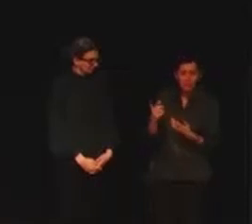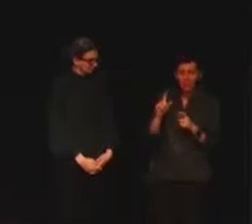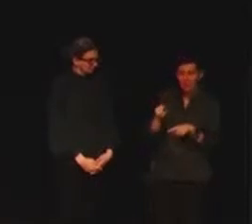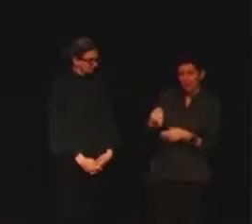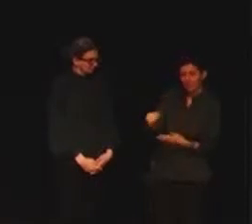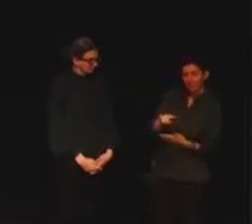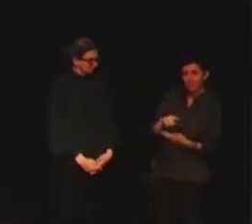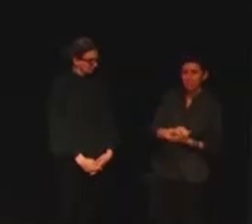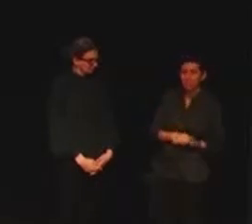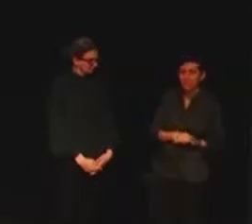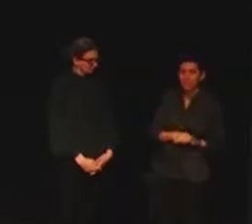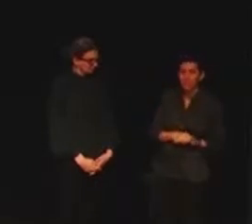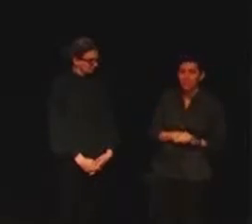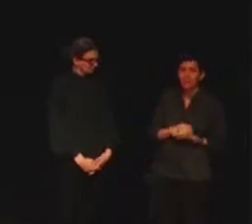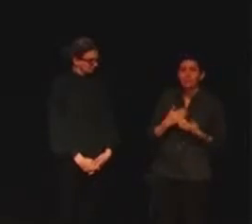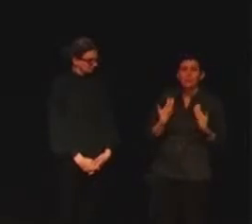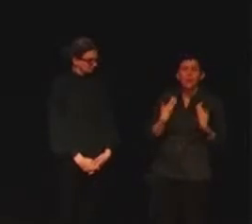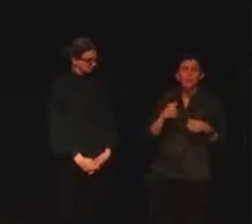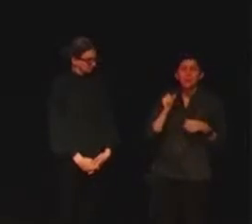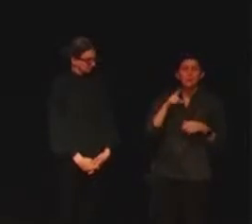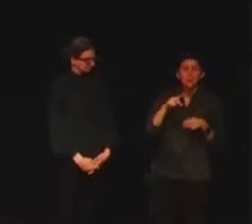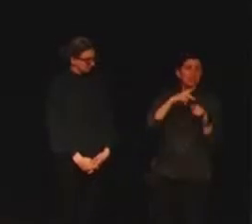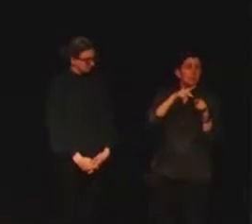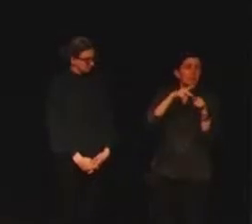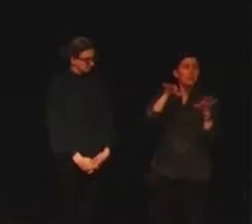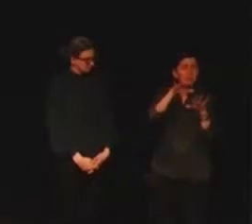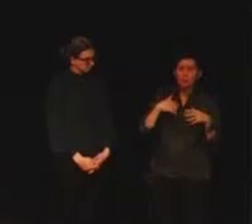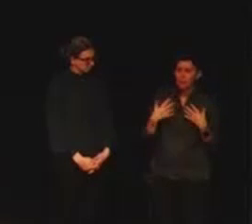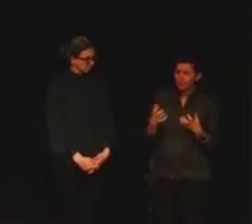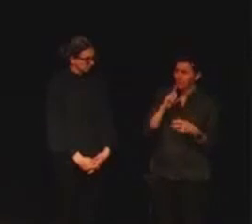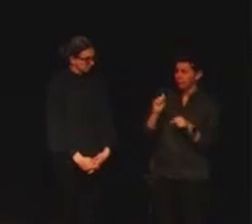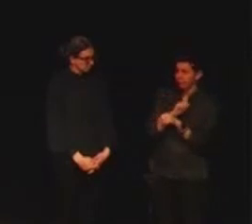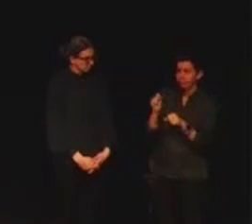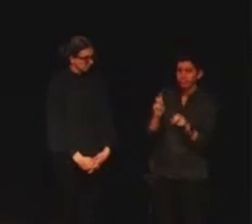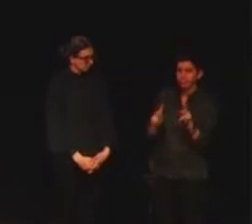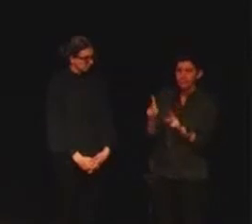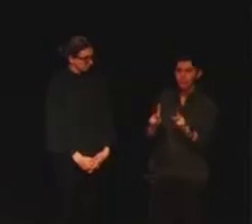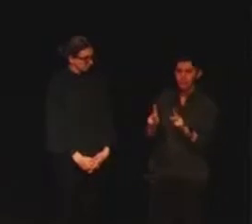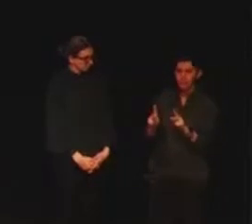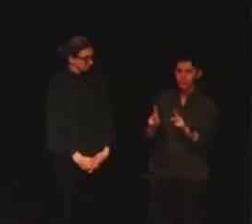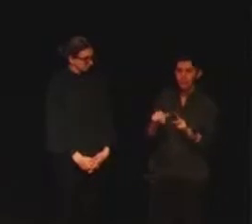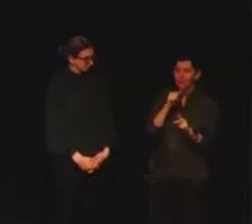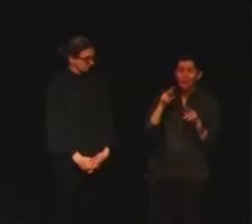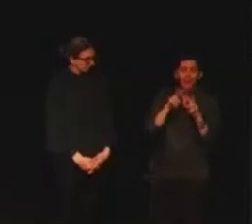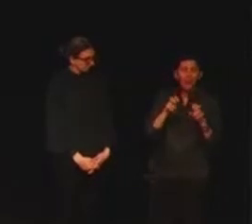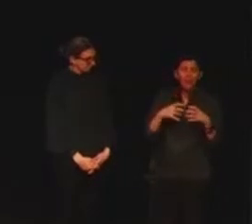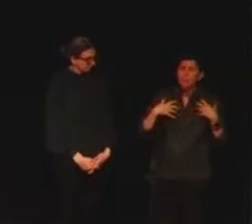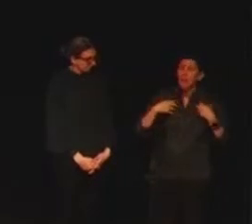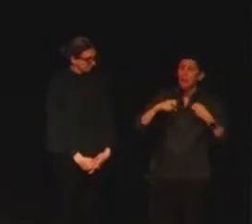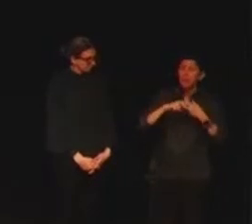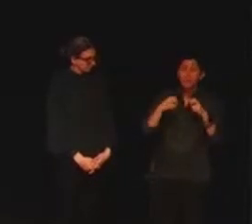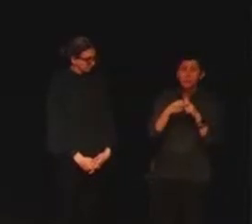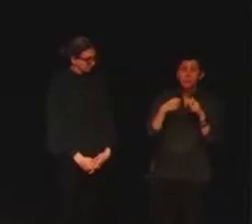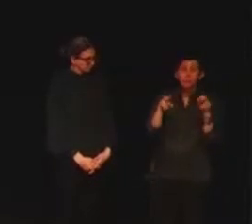So I kind of wanted to go in through the back door rather than looking at as a health issue to think, you know, what's